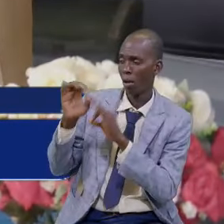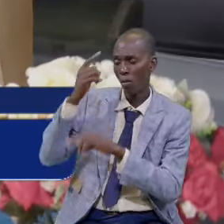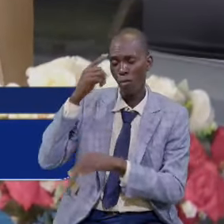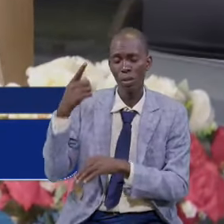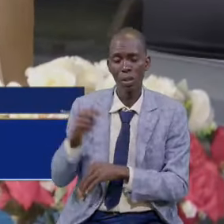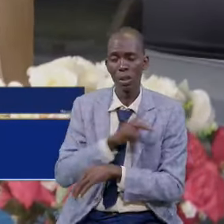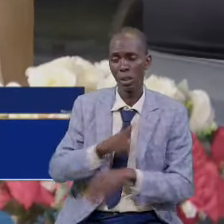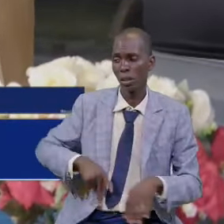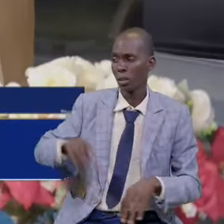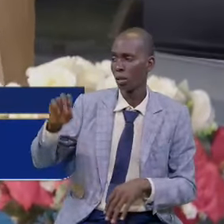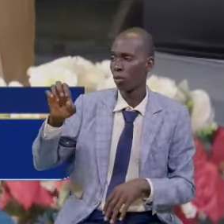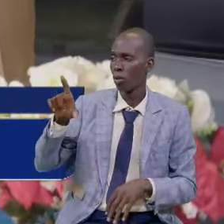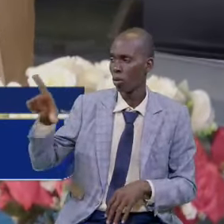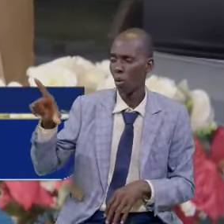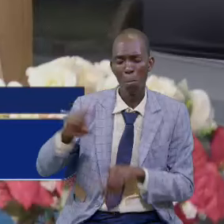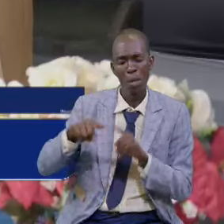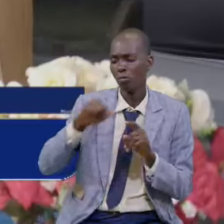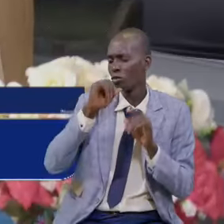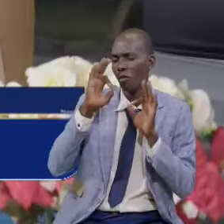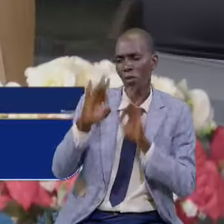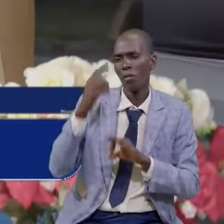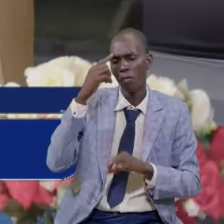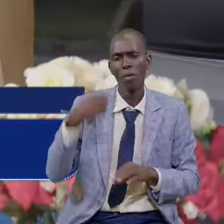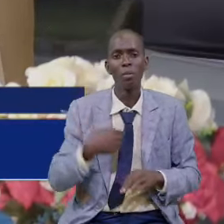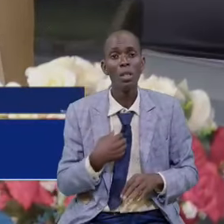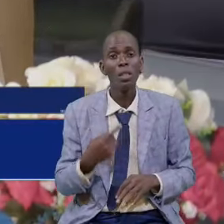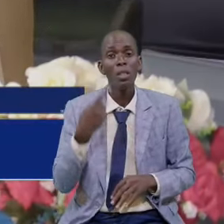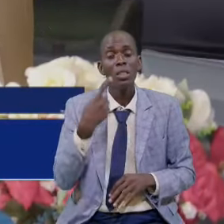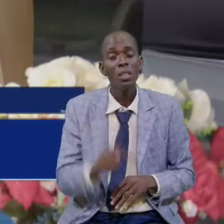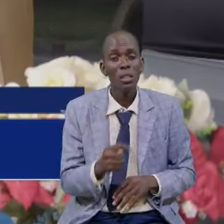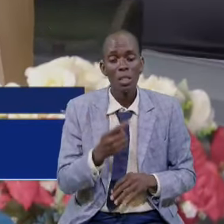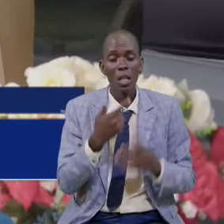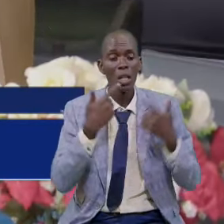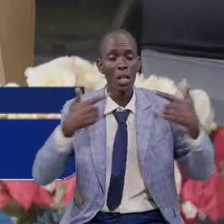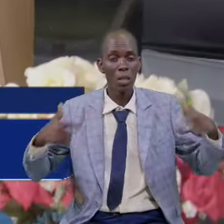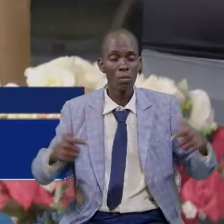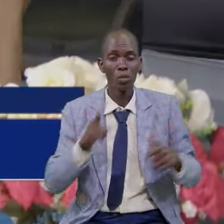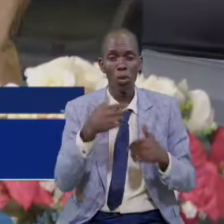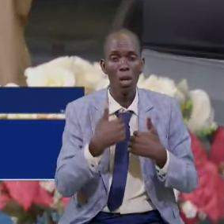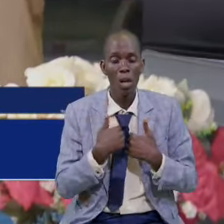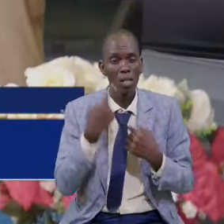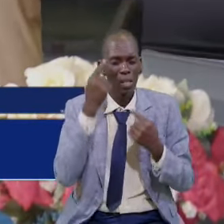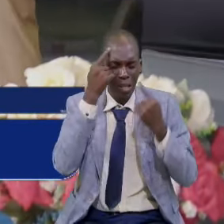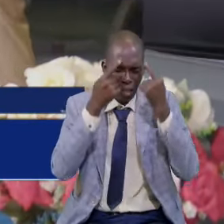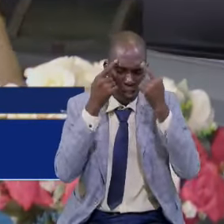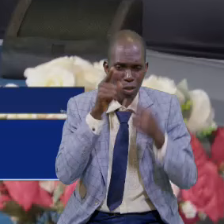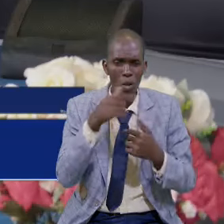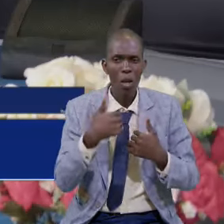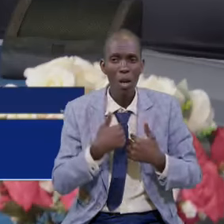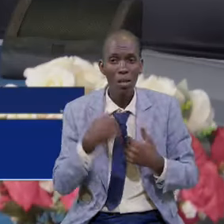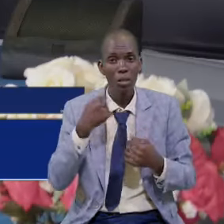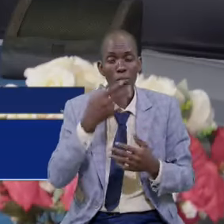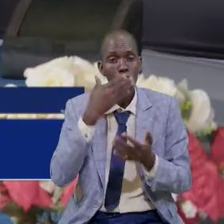have, the language you have, the thinking you have, the memory you have, and